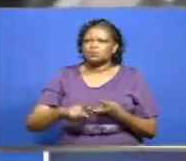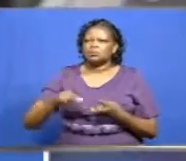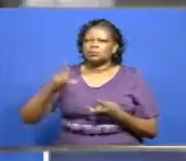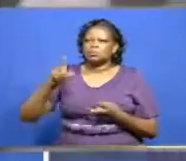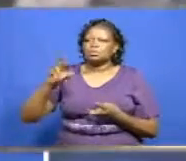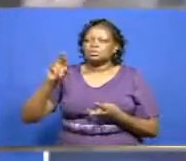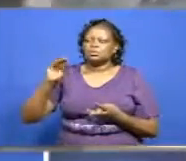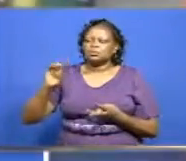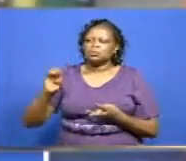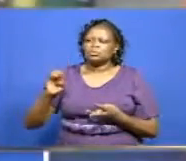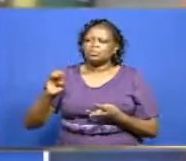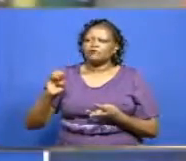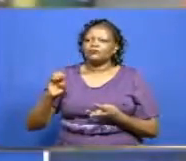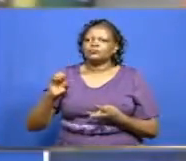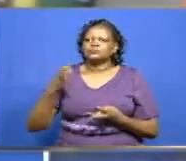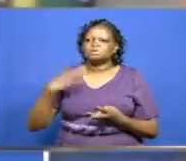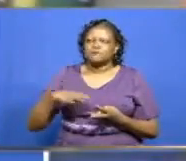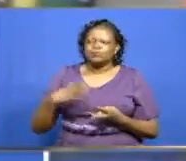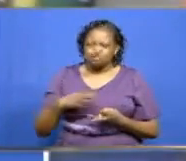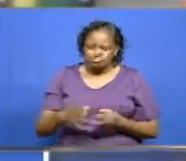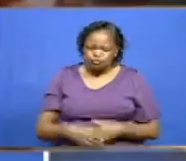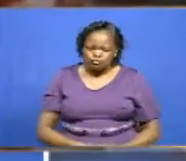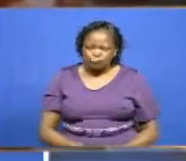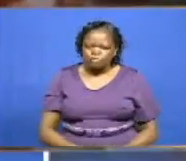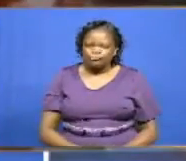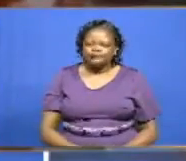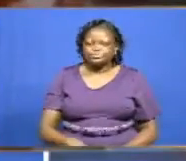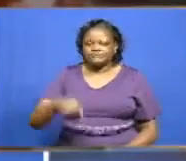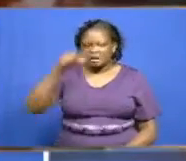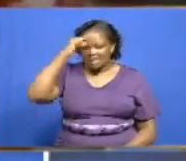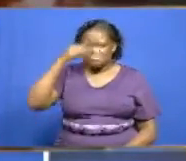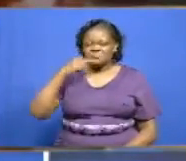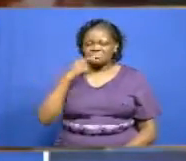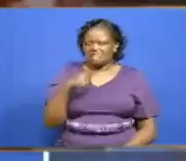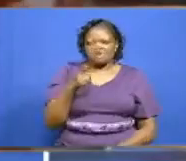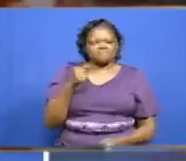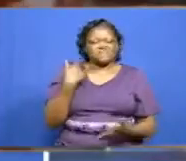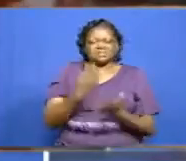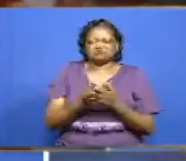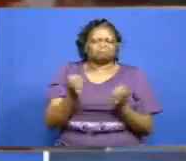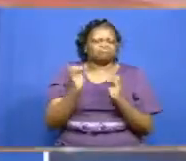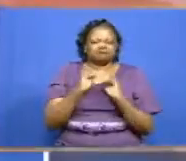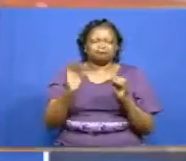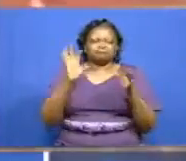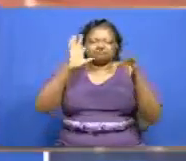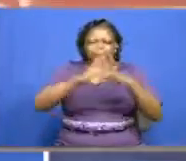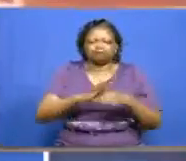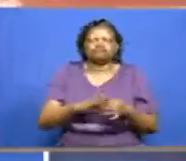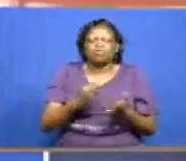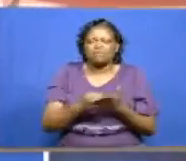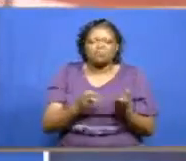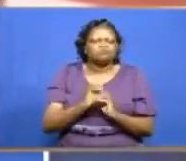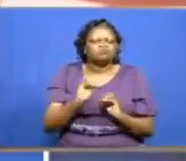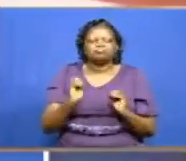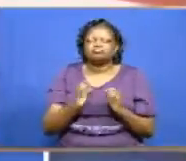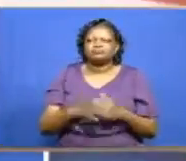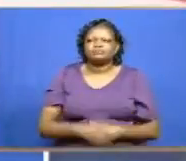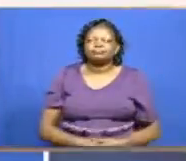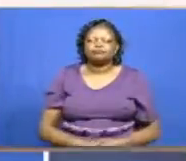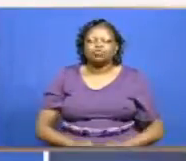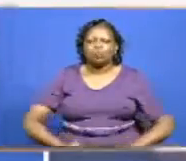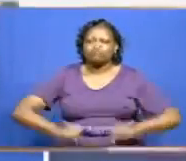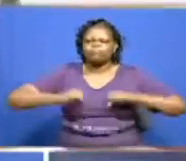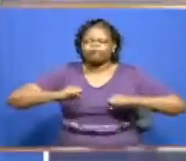of Samburu. The government, however, denied the arrest was linked to the revenue vote. The supremacy battle between the